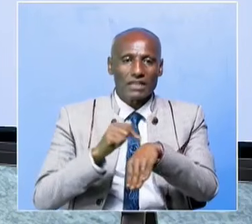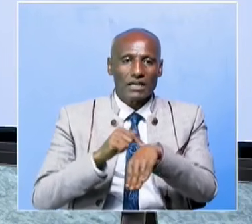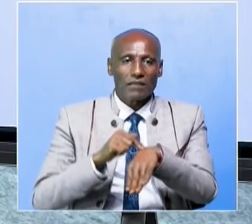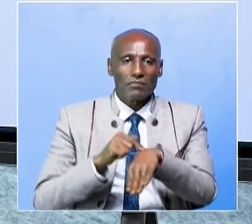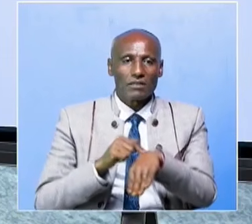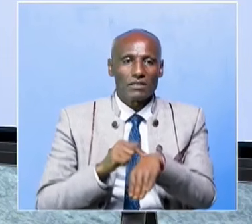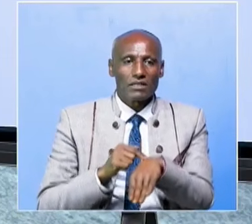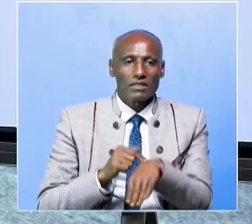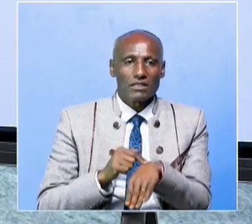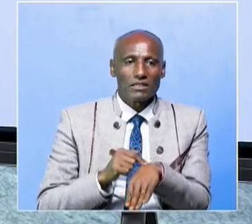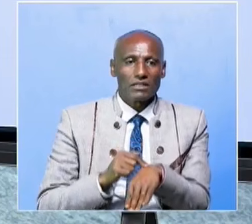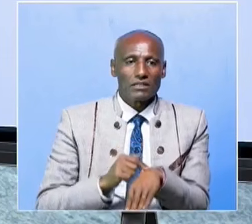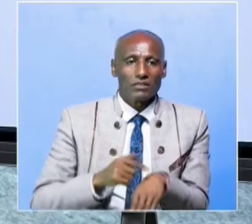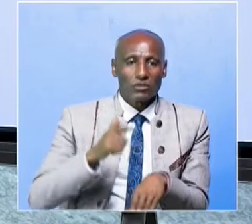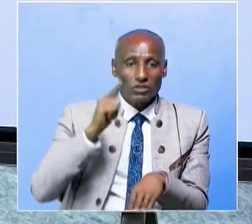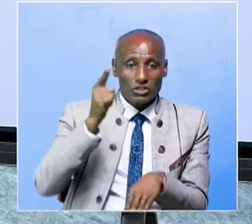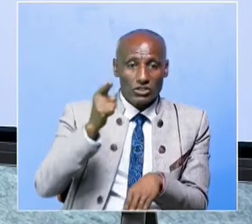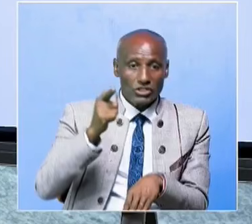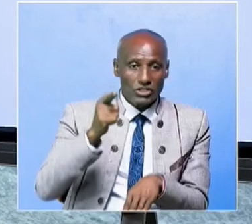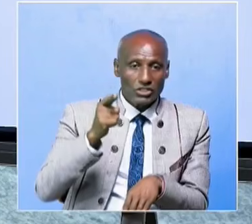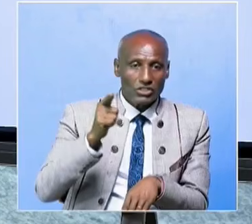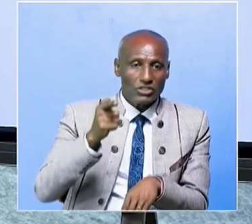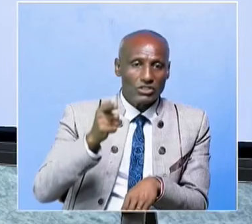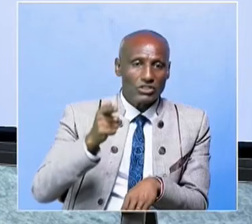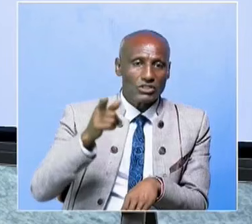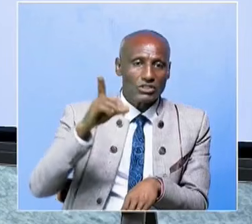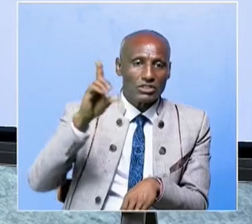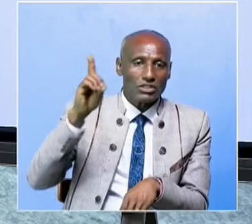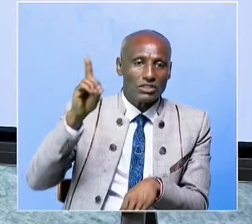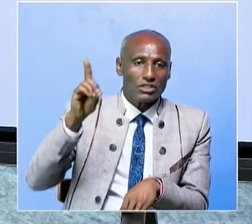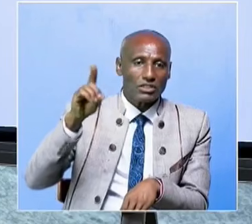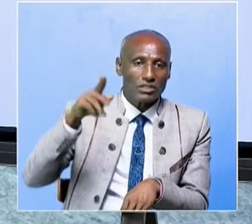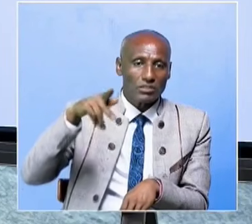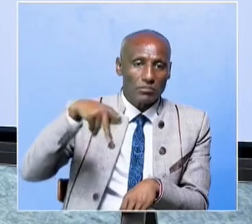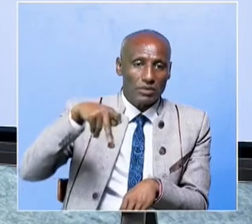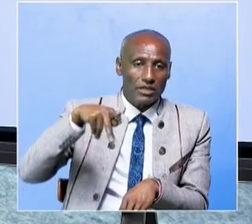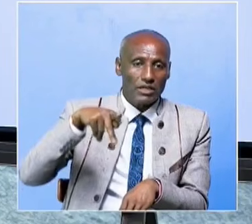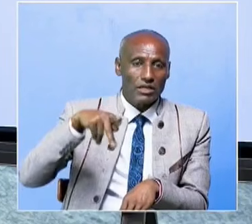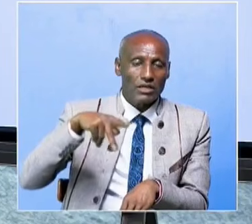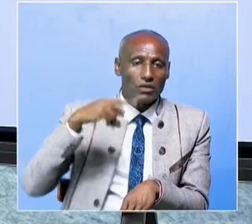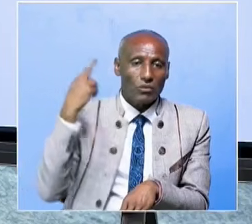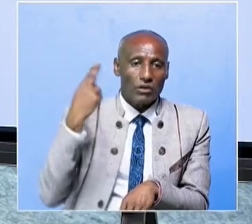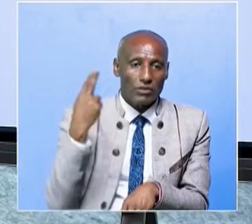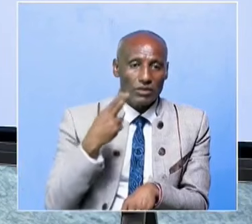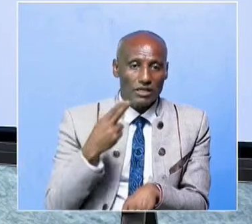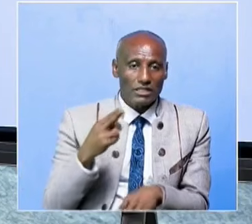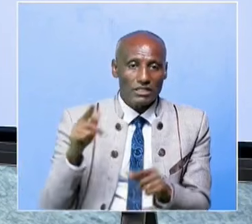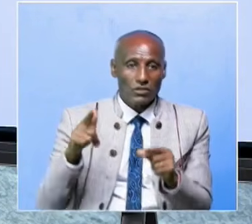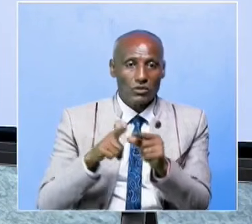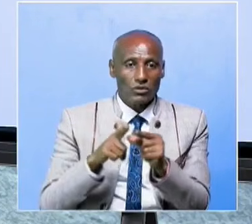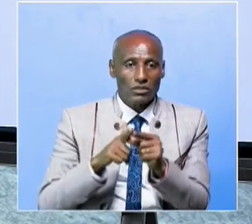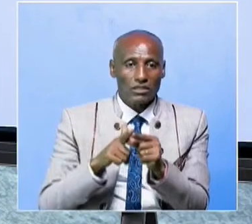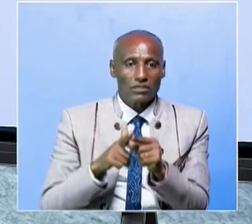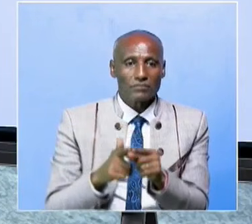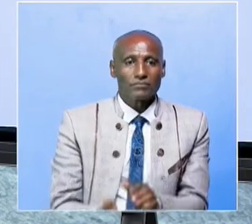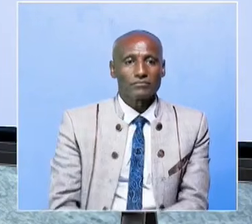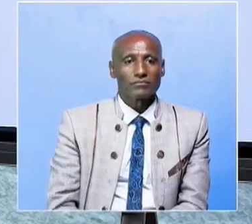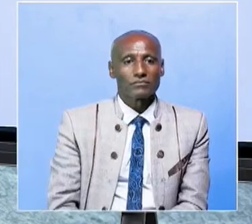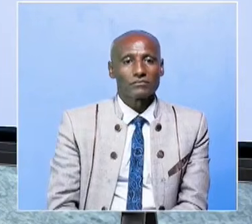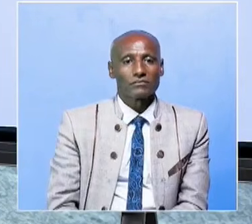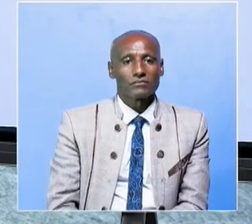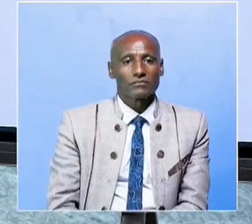talking about a GDP of a country, they use this word. Okay, our next word